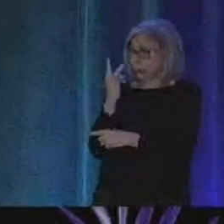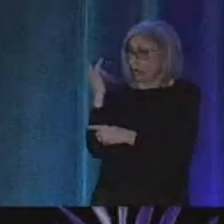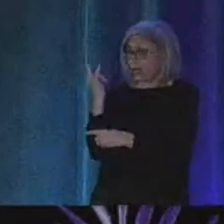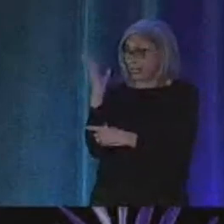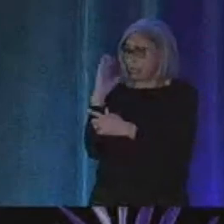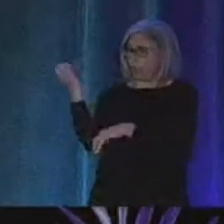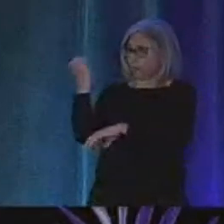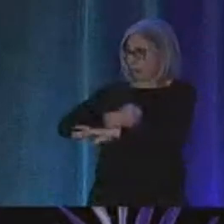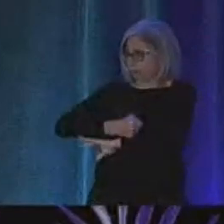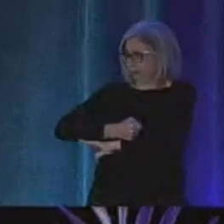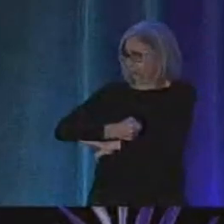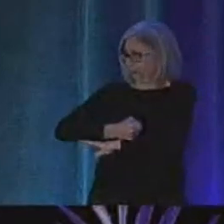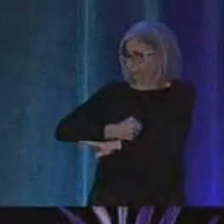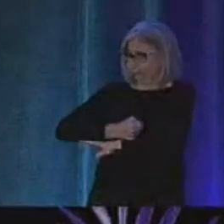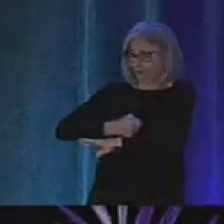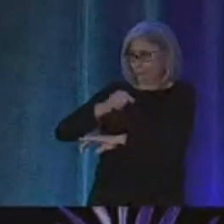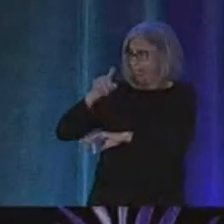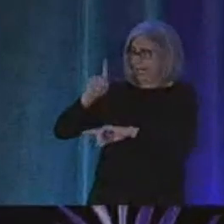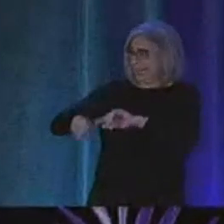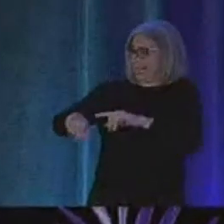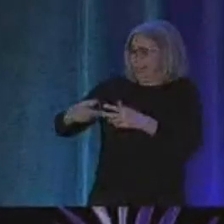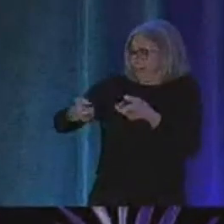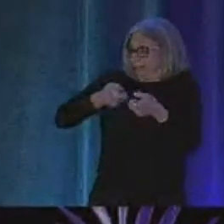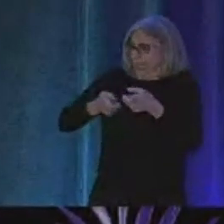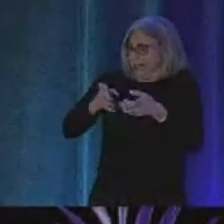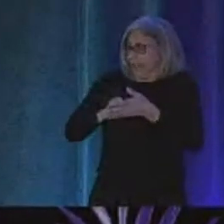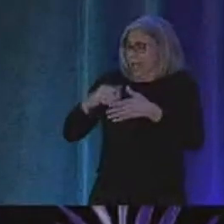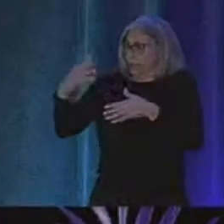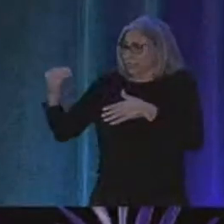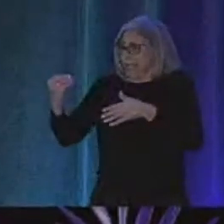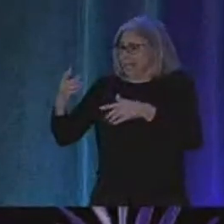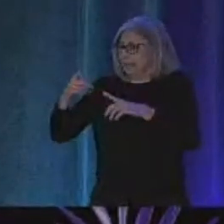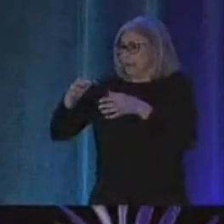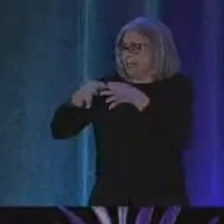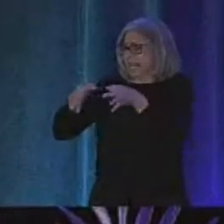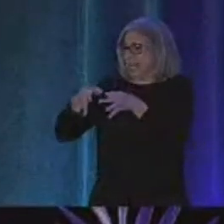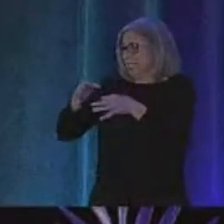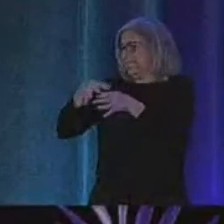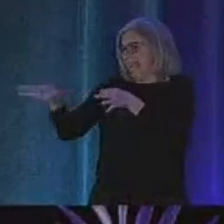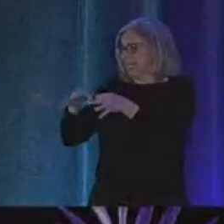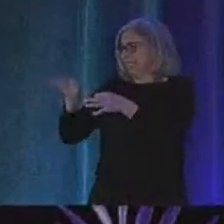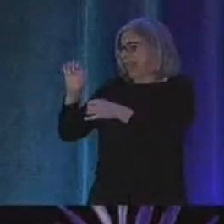crash because it can't handle those string literals outside of a text element.